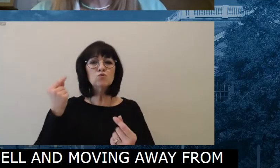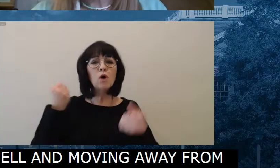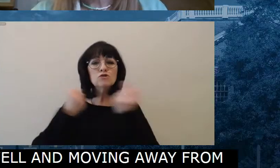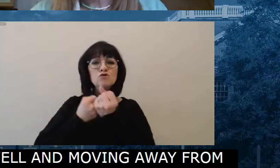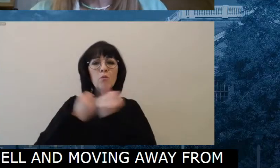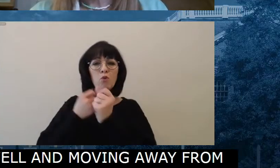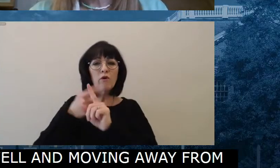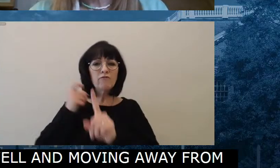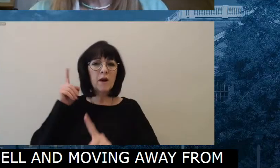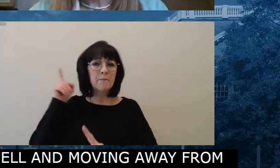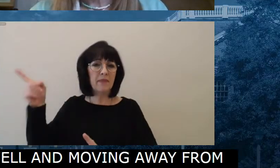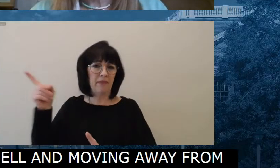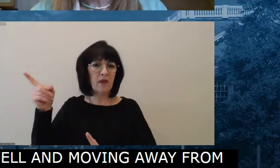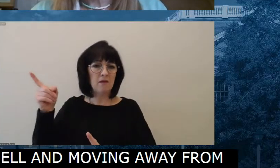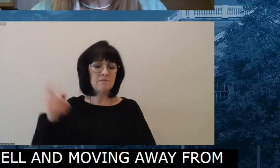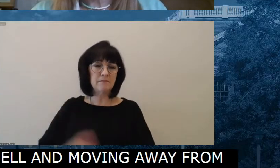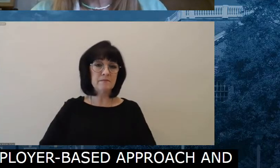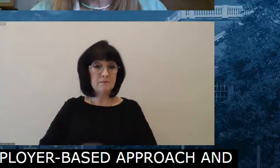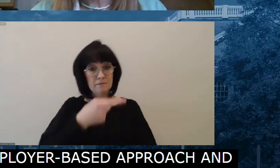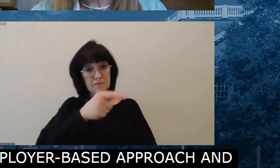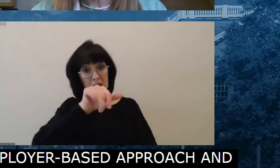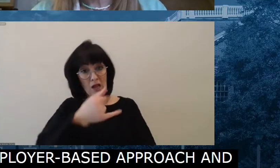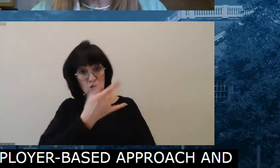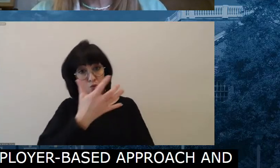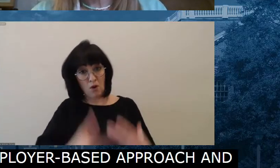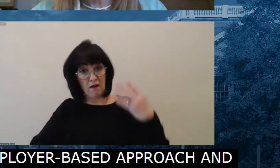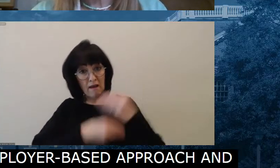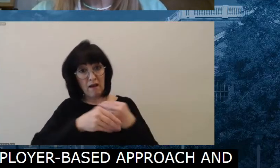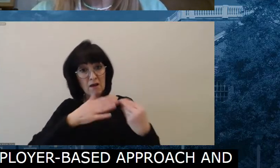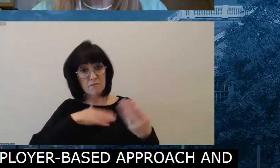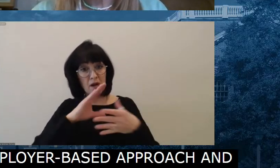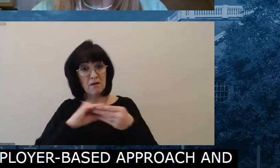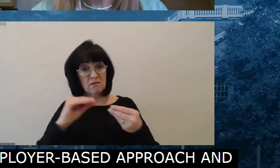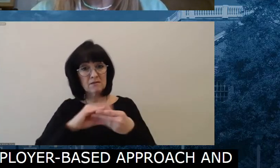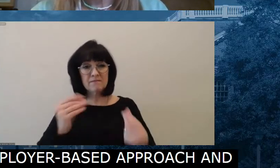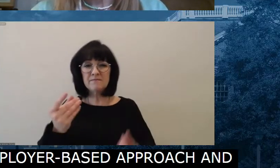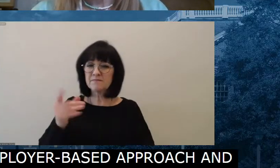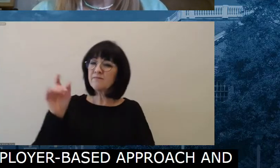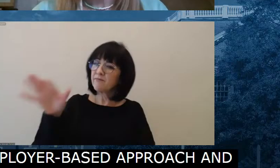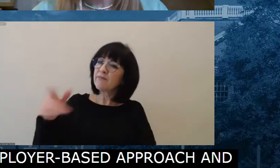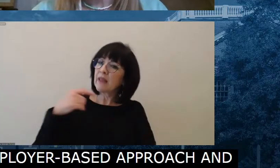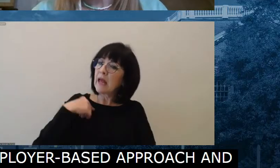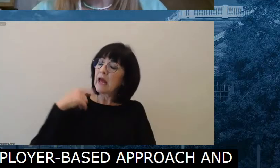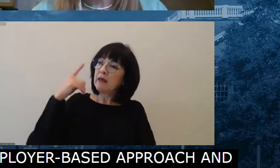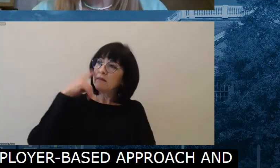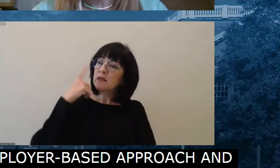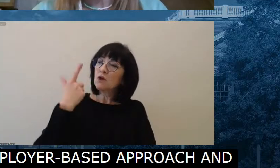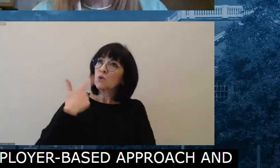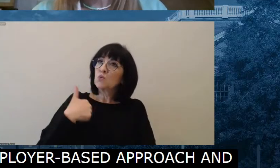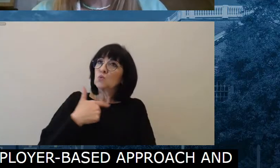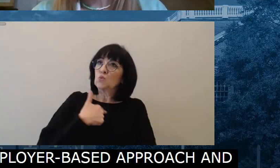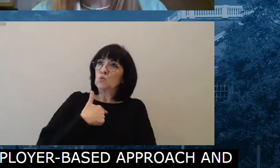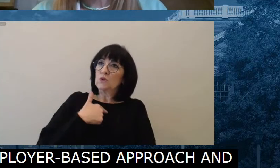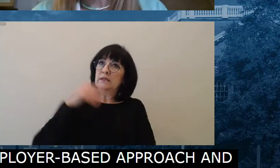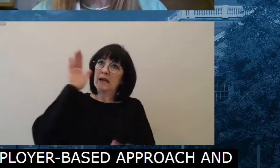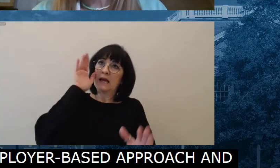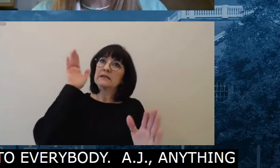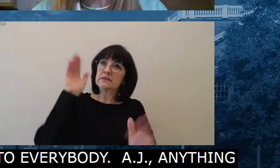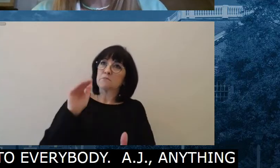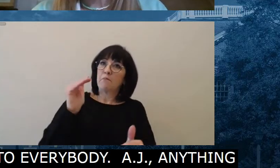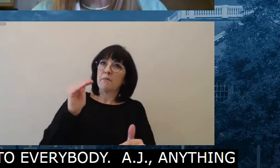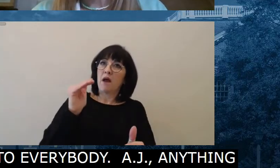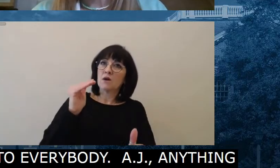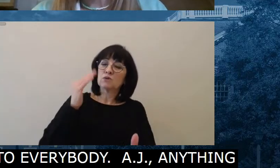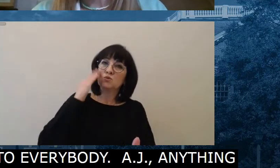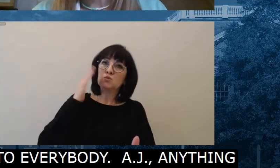that? Just that, we've anticipated that, Amy, and I think we have reached out to, it might